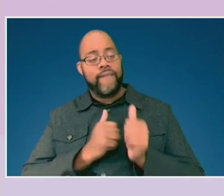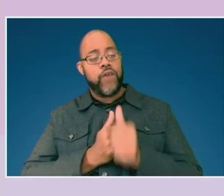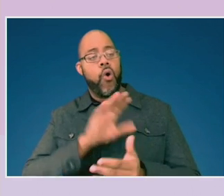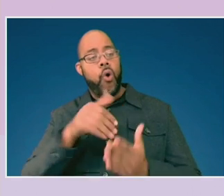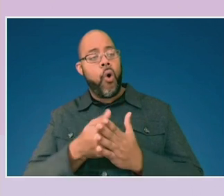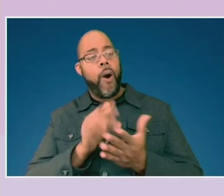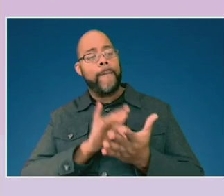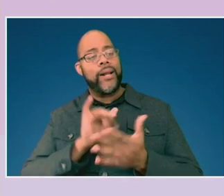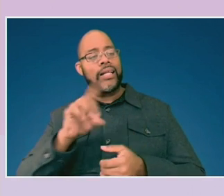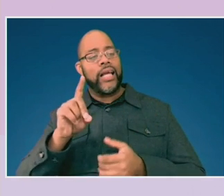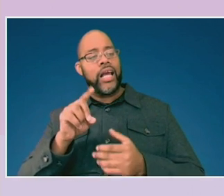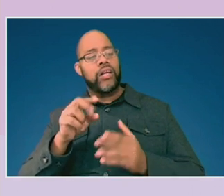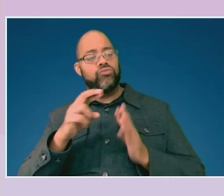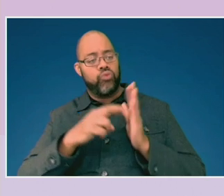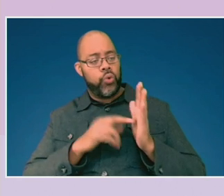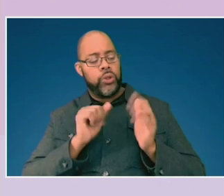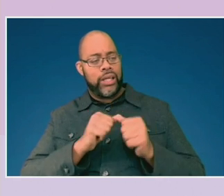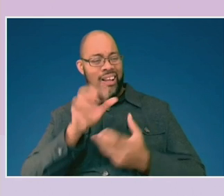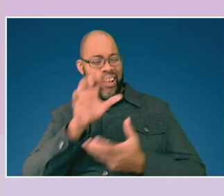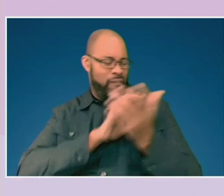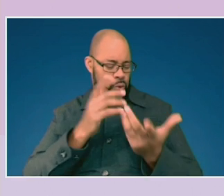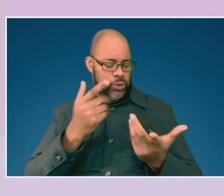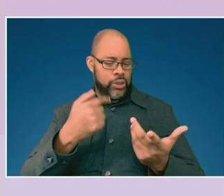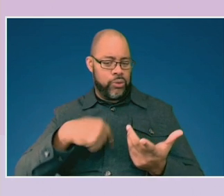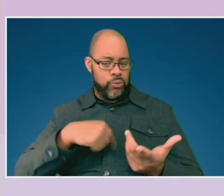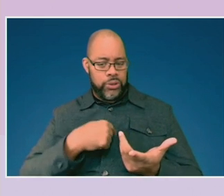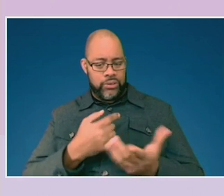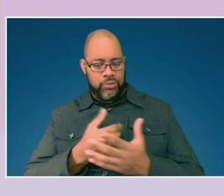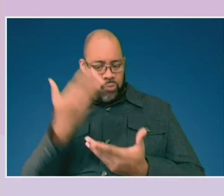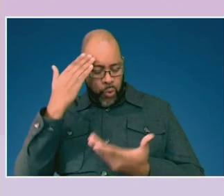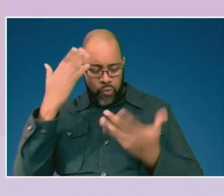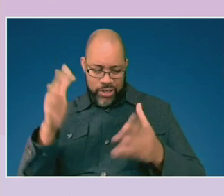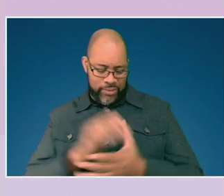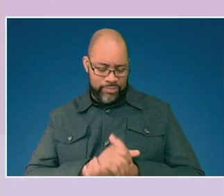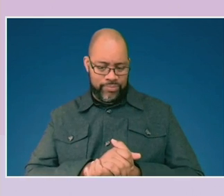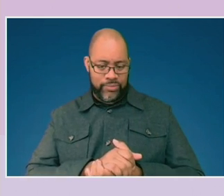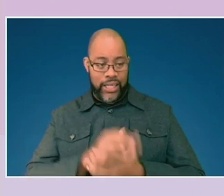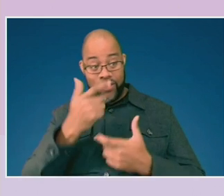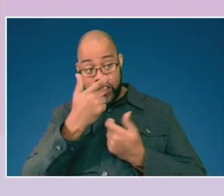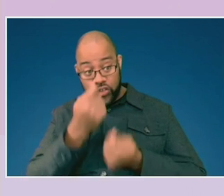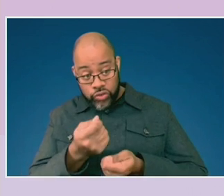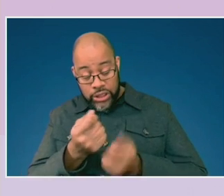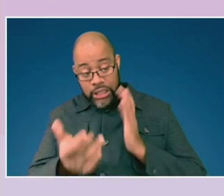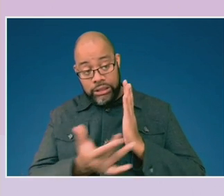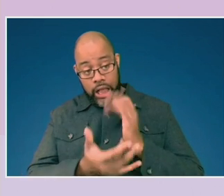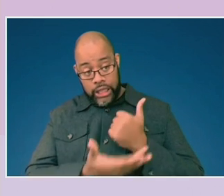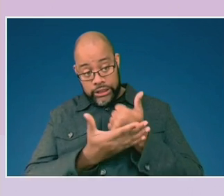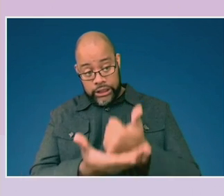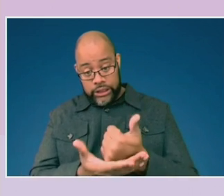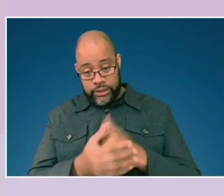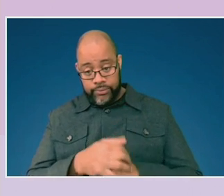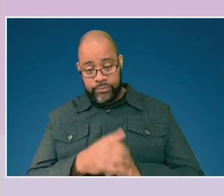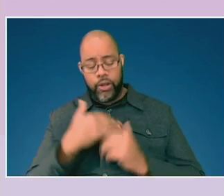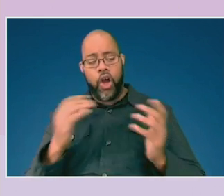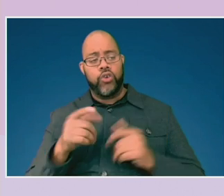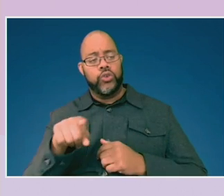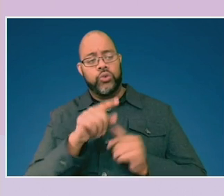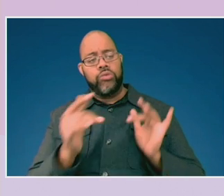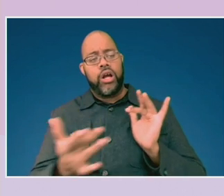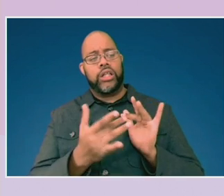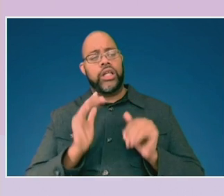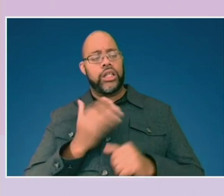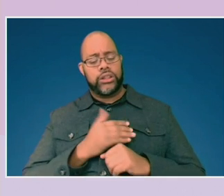Medicaid regulations that can be confusing, as we know. If you're interested in technical assistance, I encourage you to reach out to